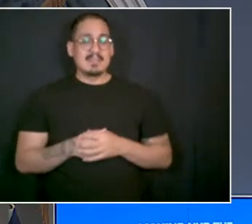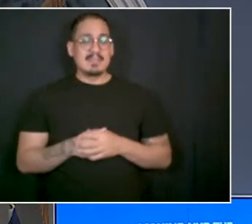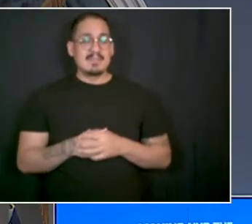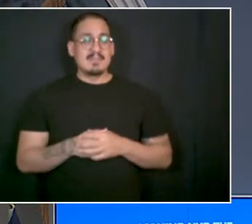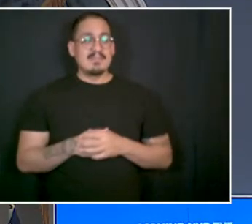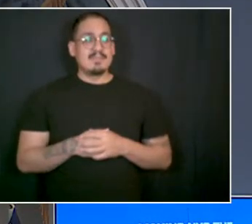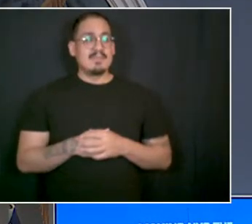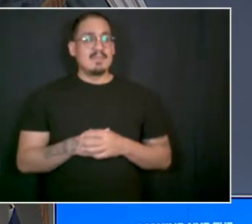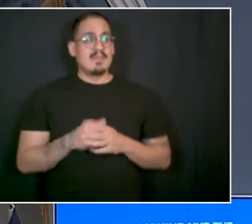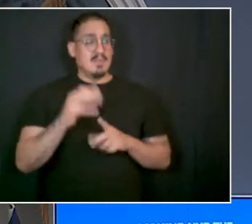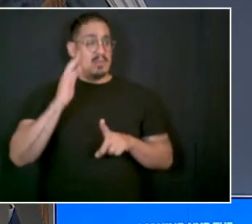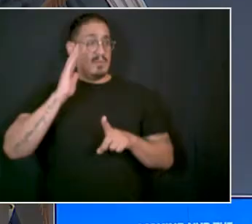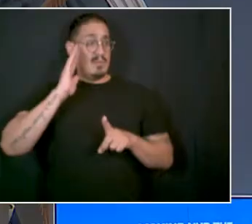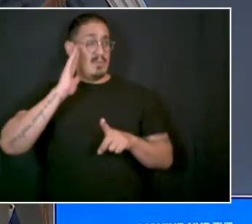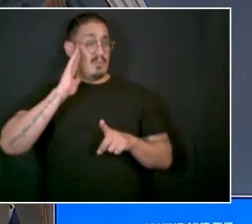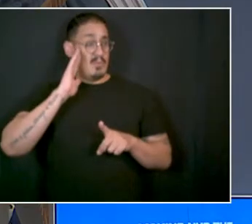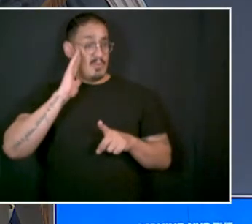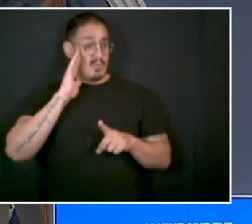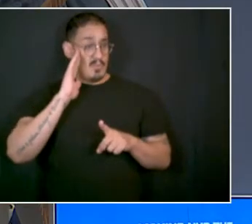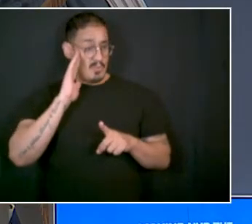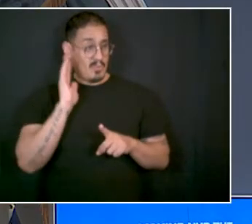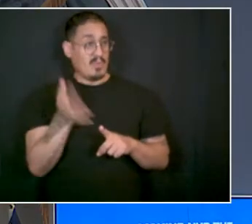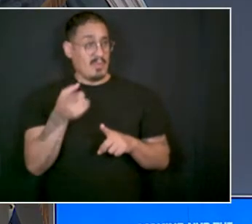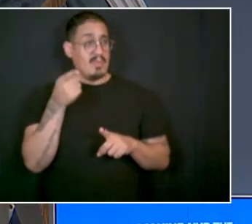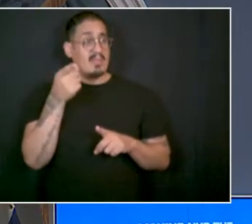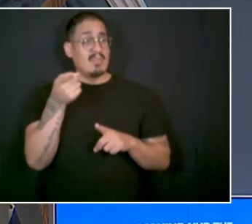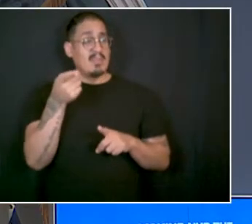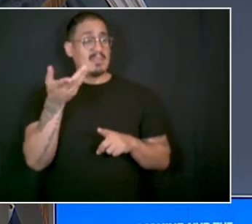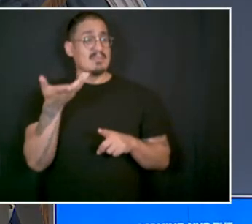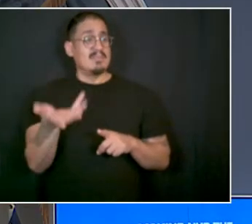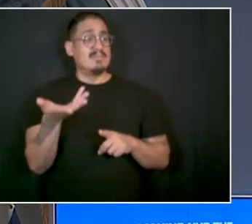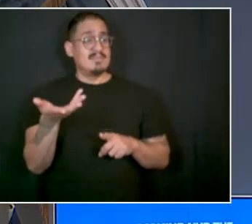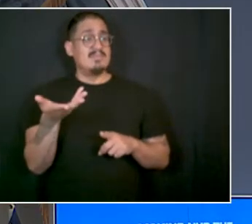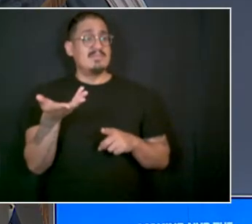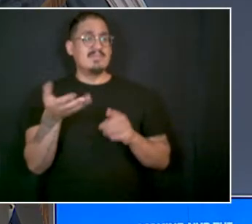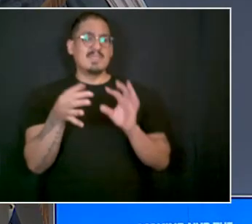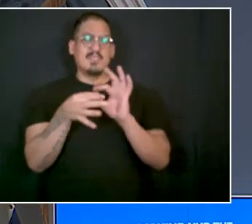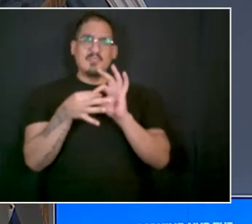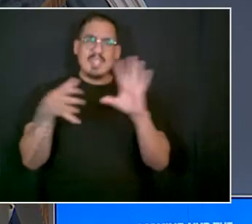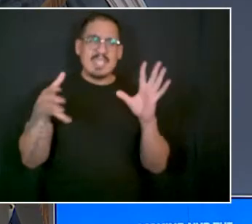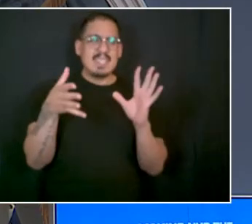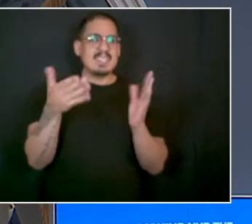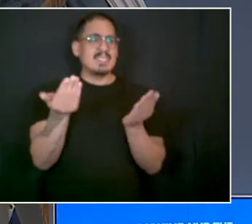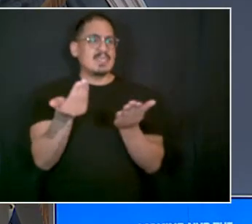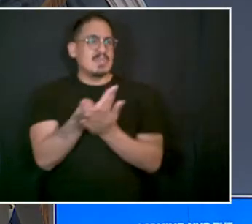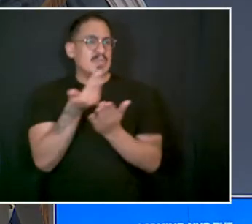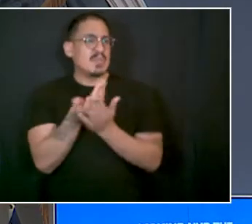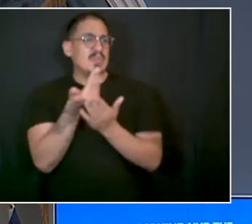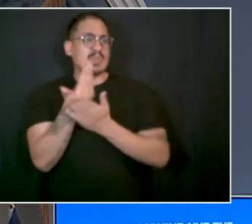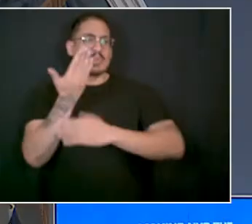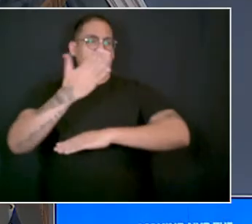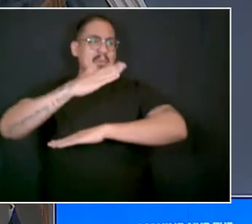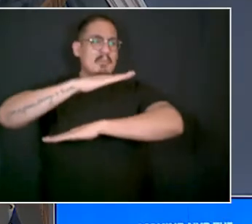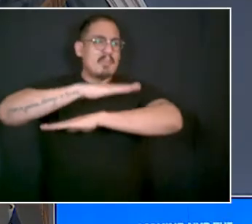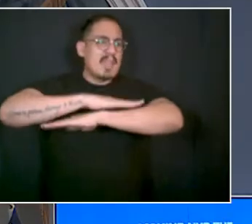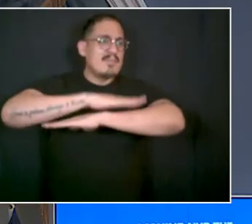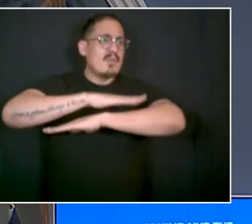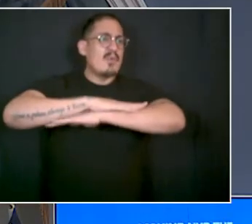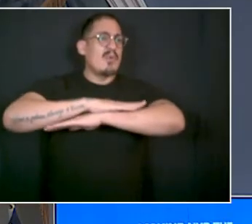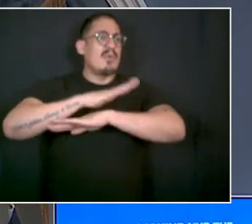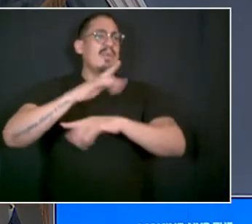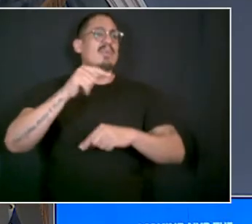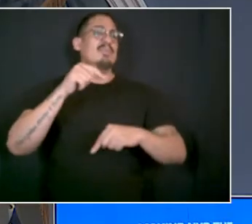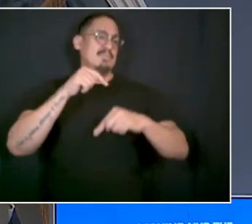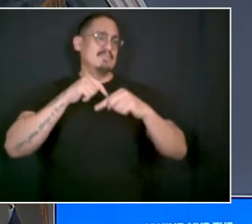what are you kind of imagining? Are you going to be releasing new platforms, like when it comes to like public safety, or are you just going to be saying, like, I'm already enacting